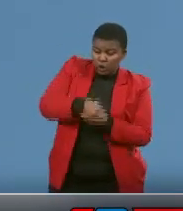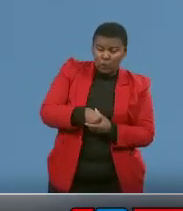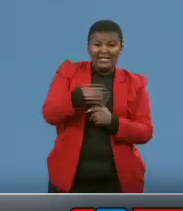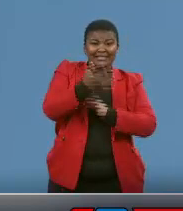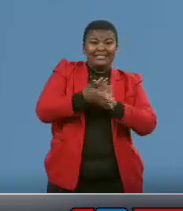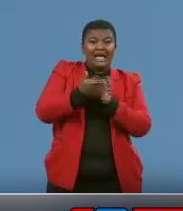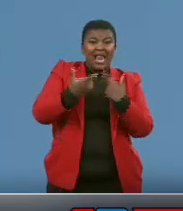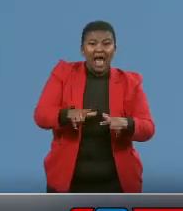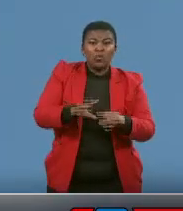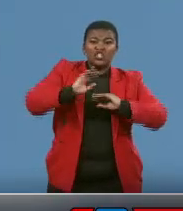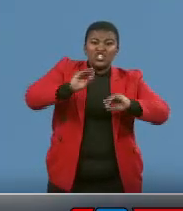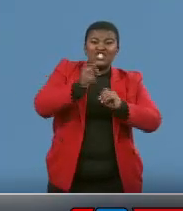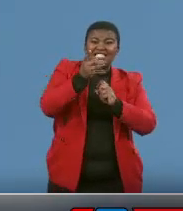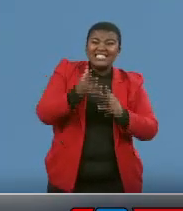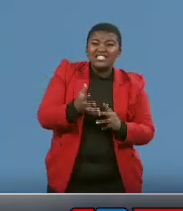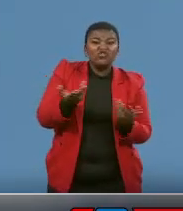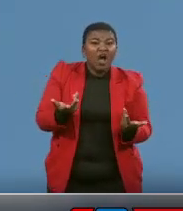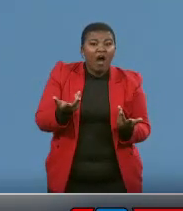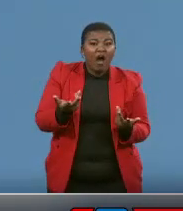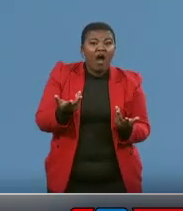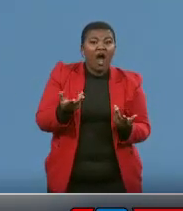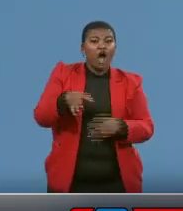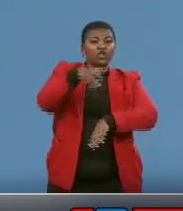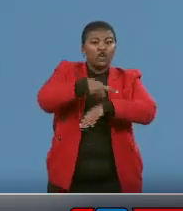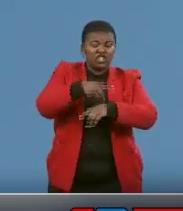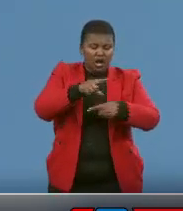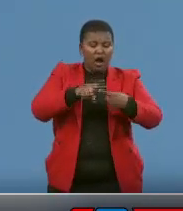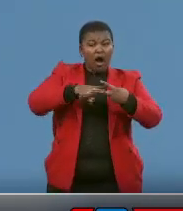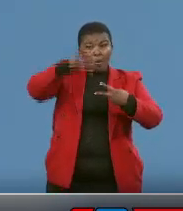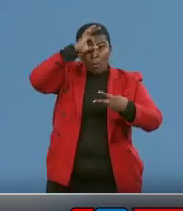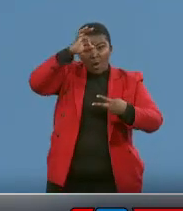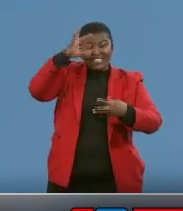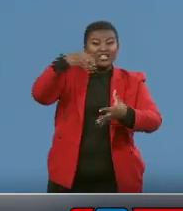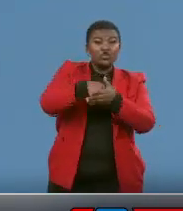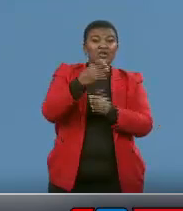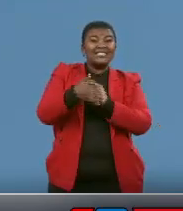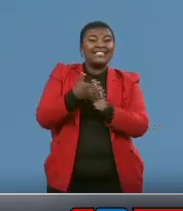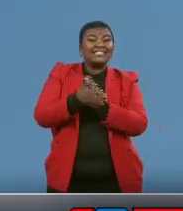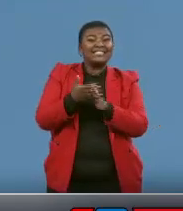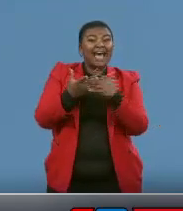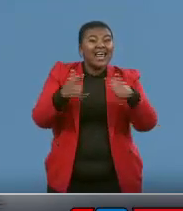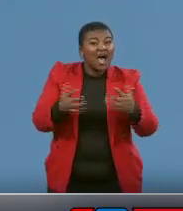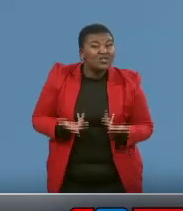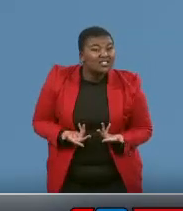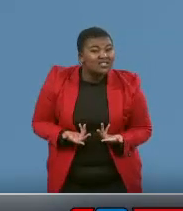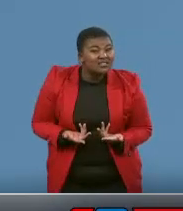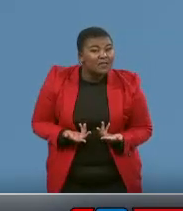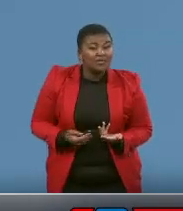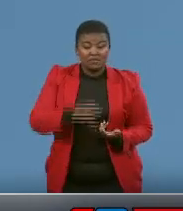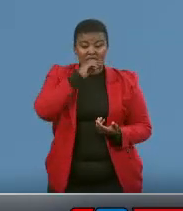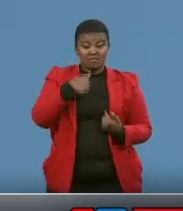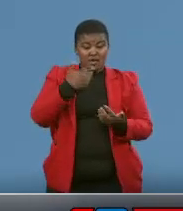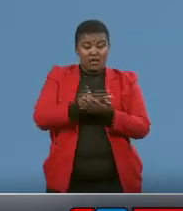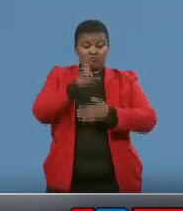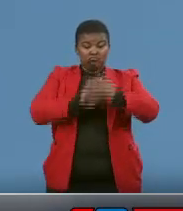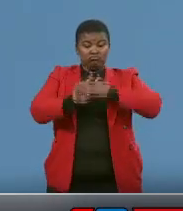towards being teachers, towards being a nurse, being a doctor, being a police? Are we including sign language at that level so that I can walk